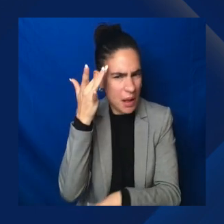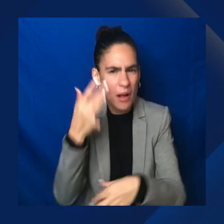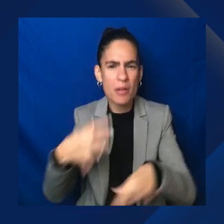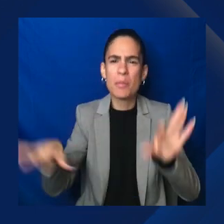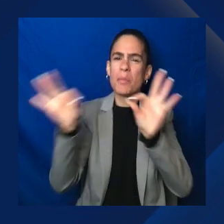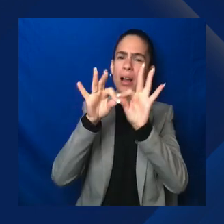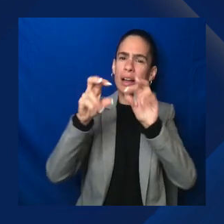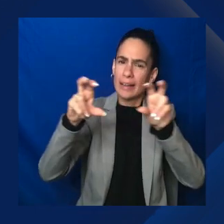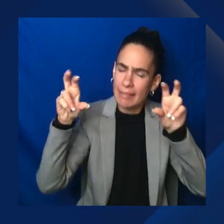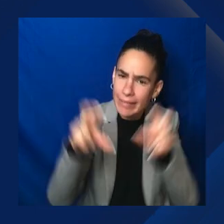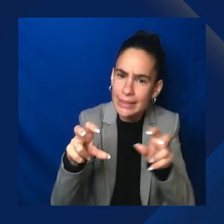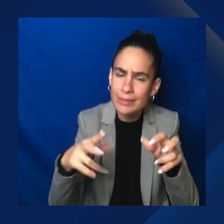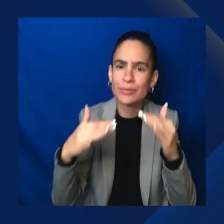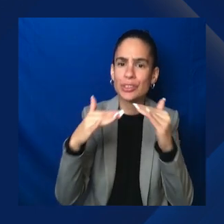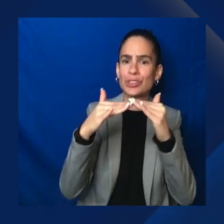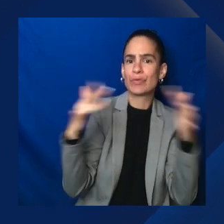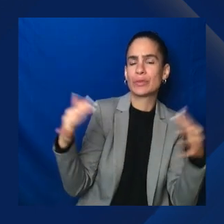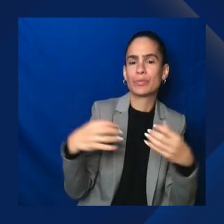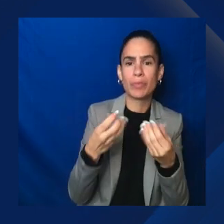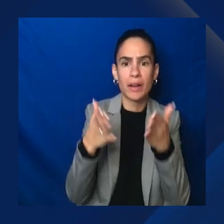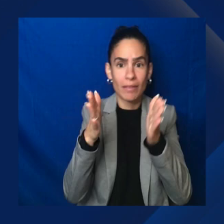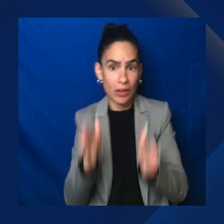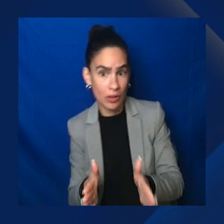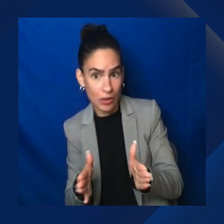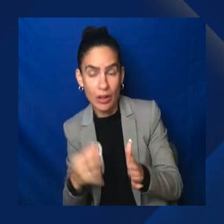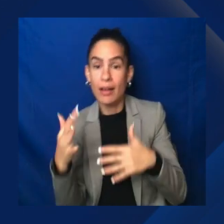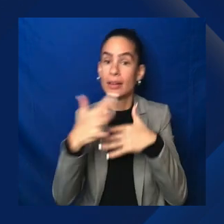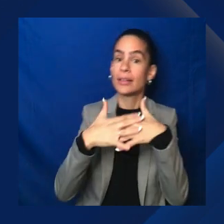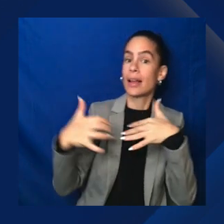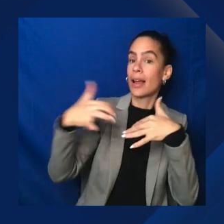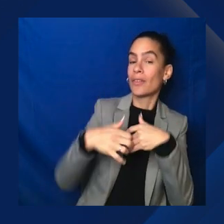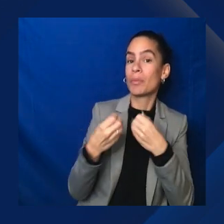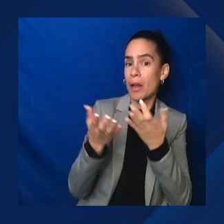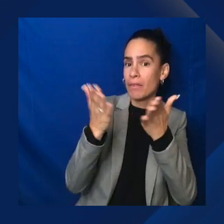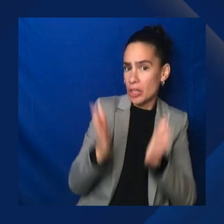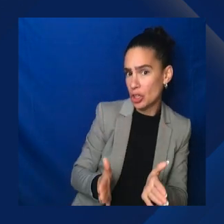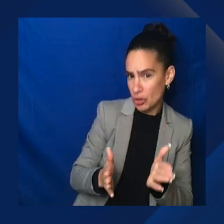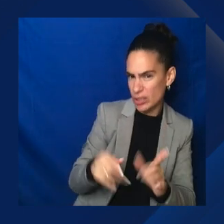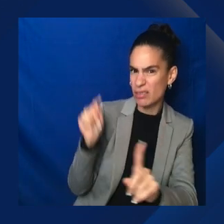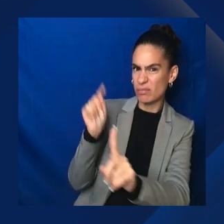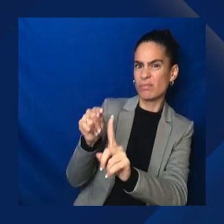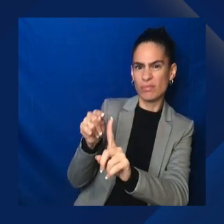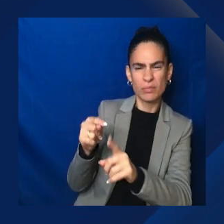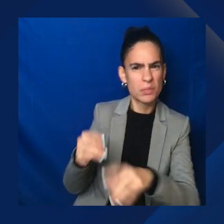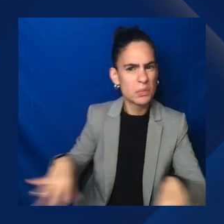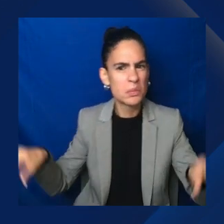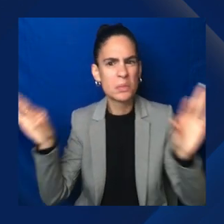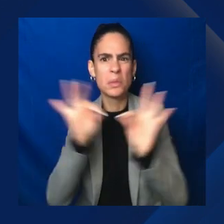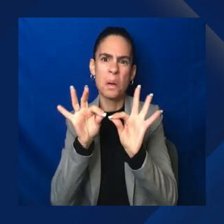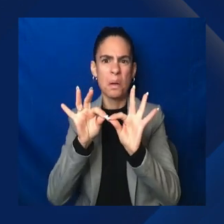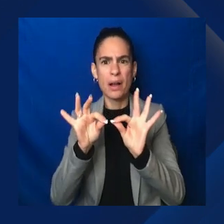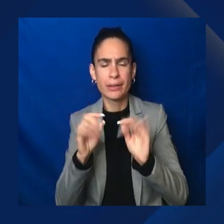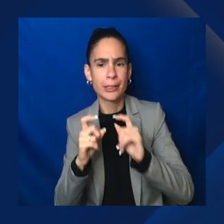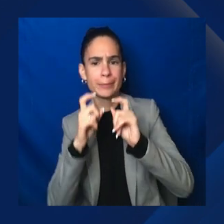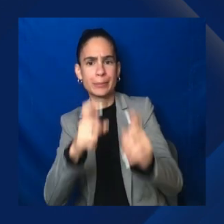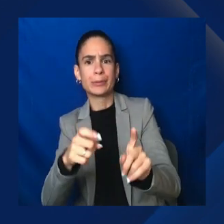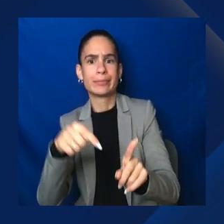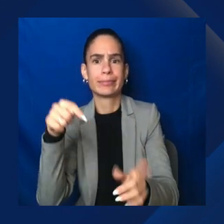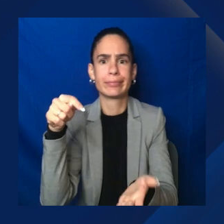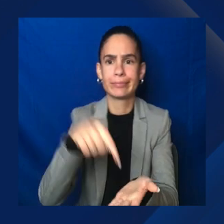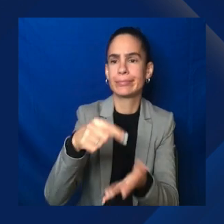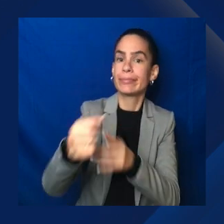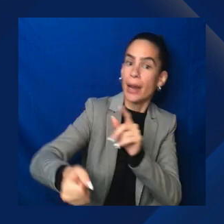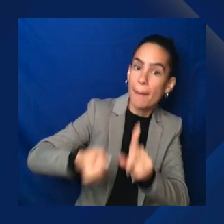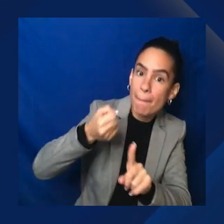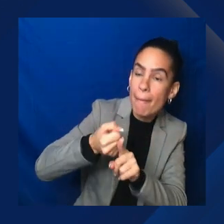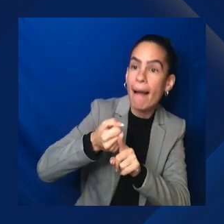number of Native American maternal healthcare professionals would make an important contribution and impact on Native American moms? Just